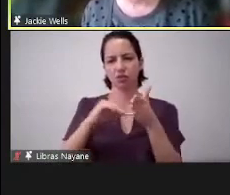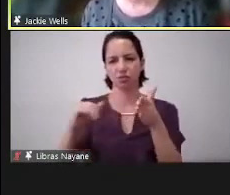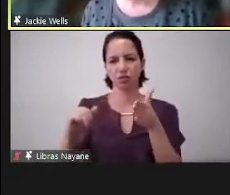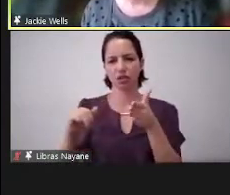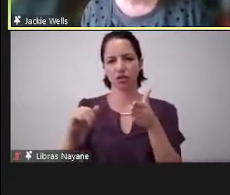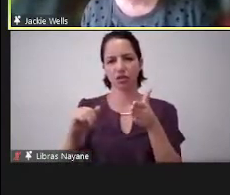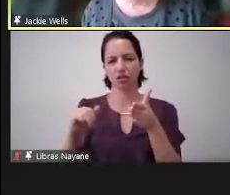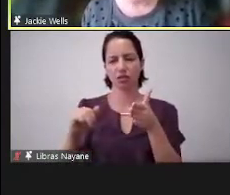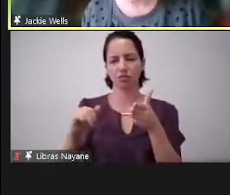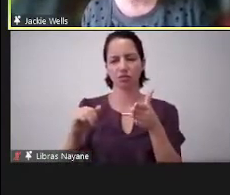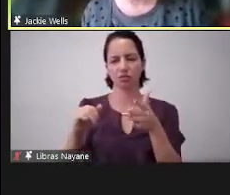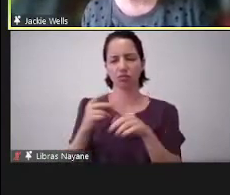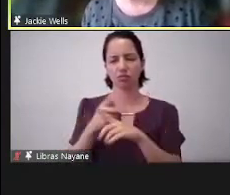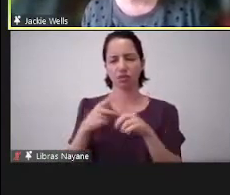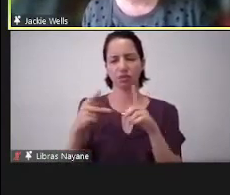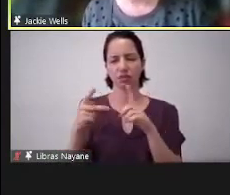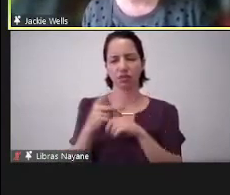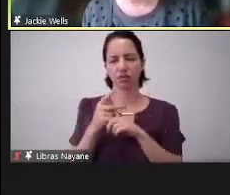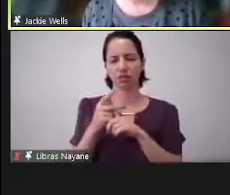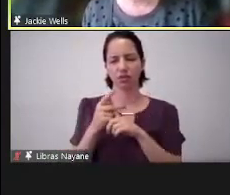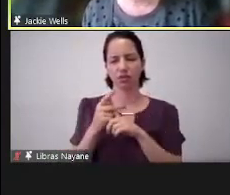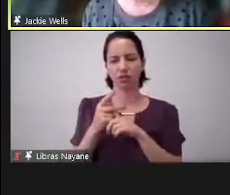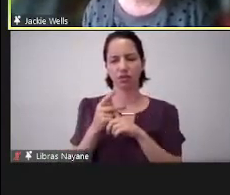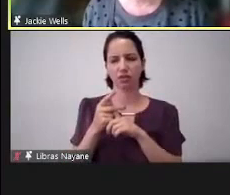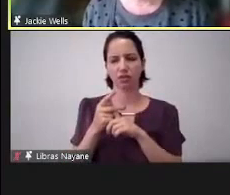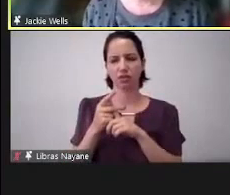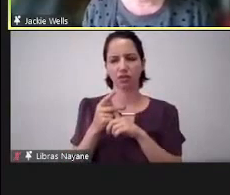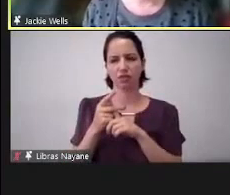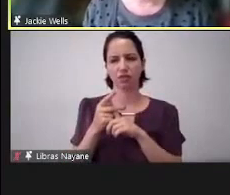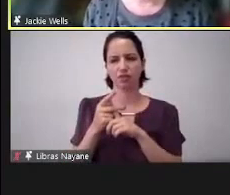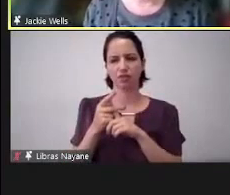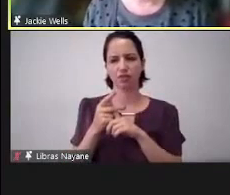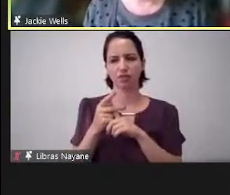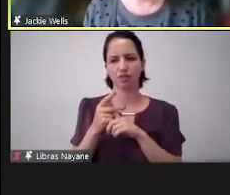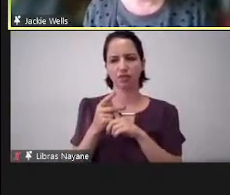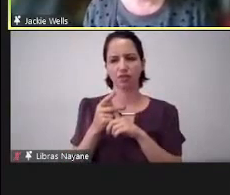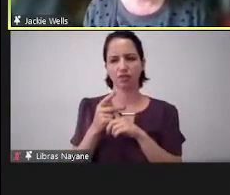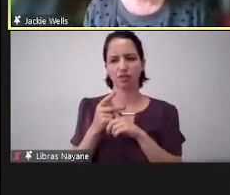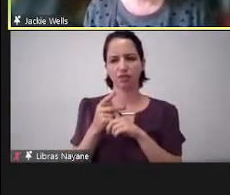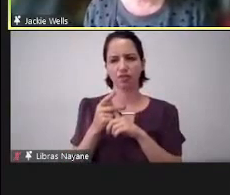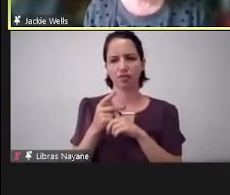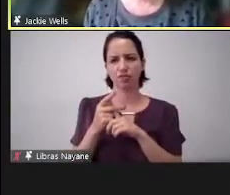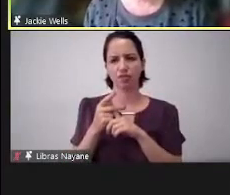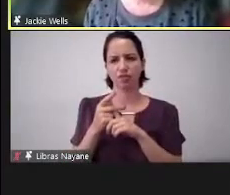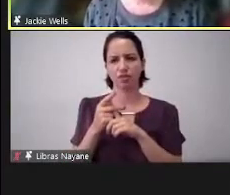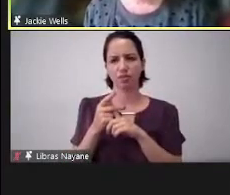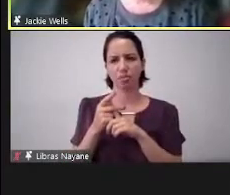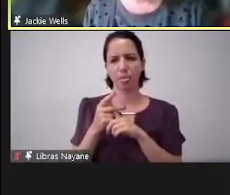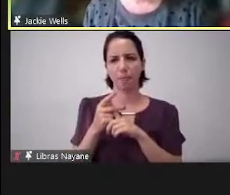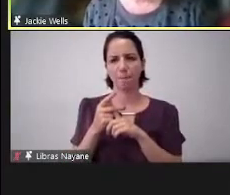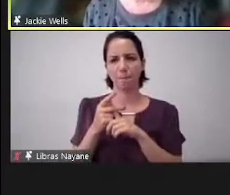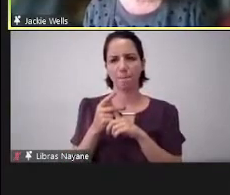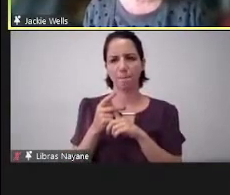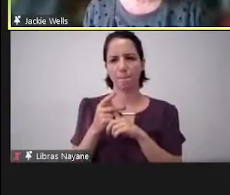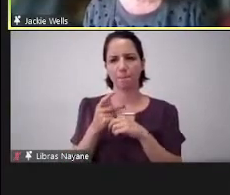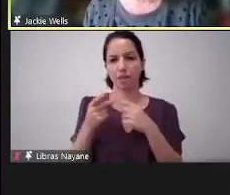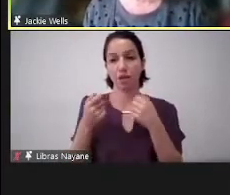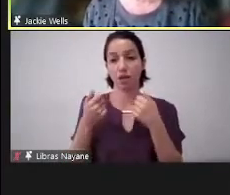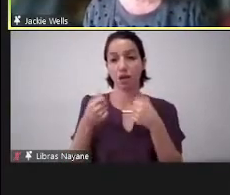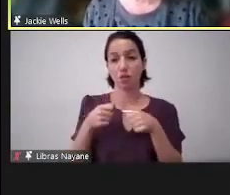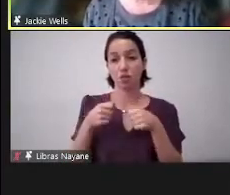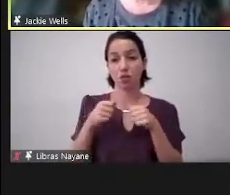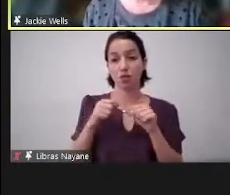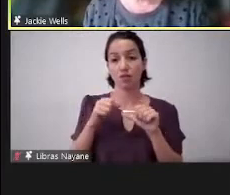exercise in reviewing the potential impact of changes in pensions taxation. The first and most